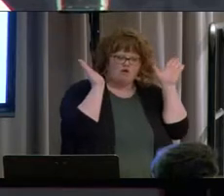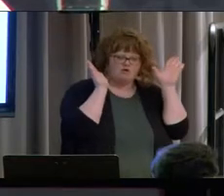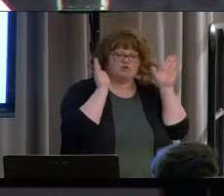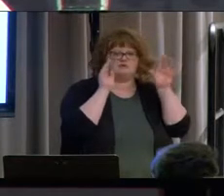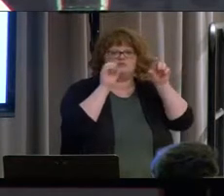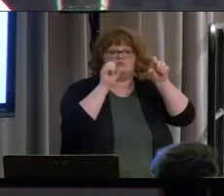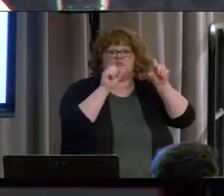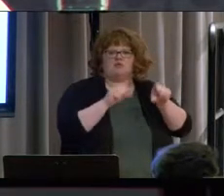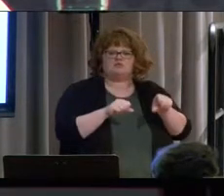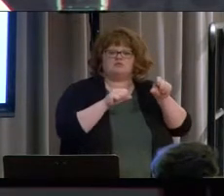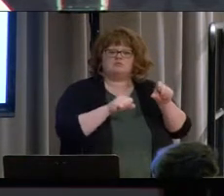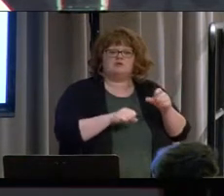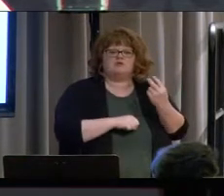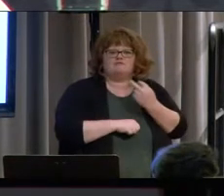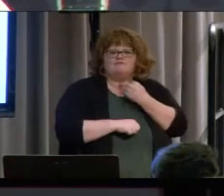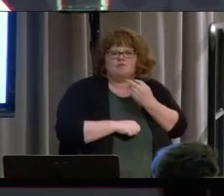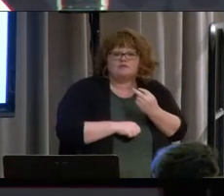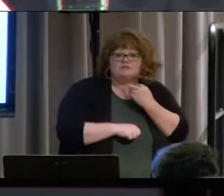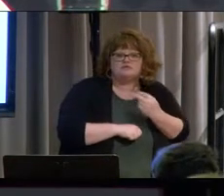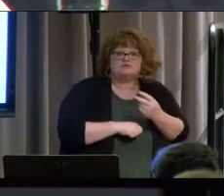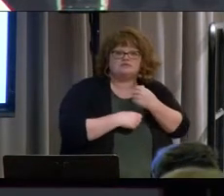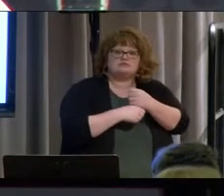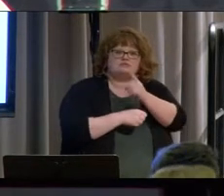of voices